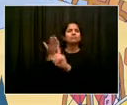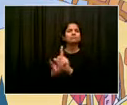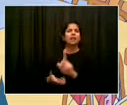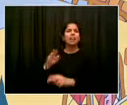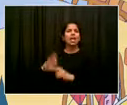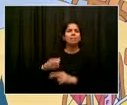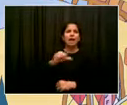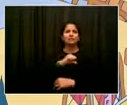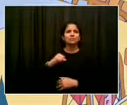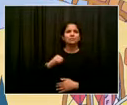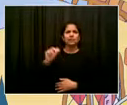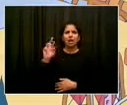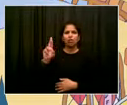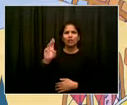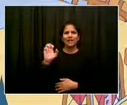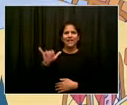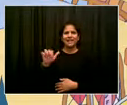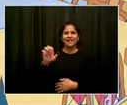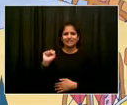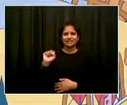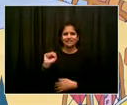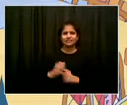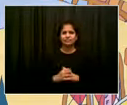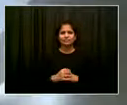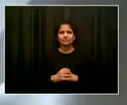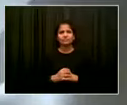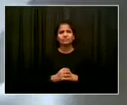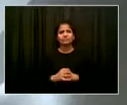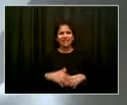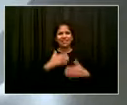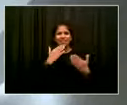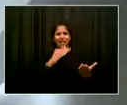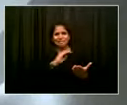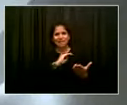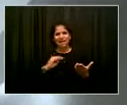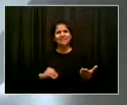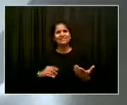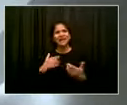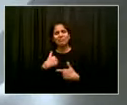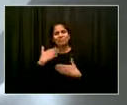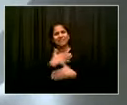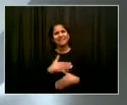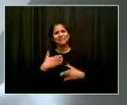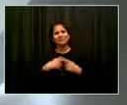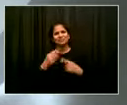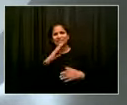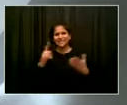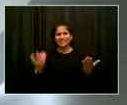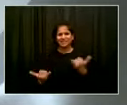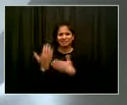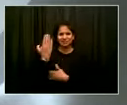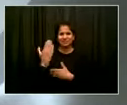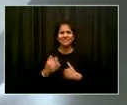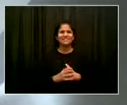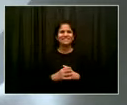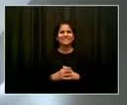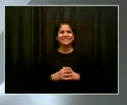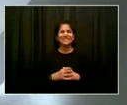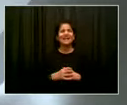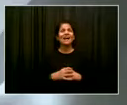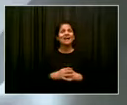Thank you, Mr. Mayor. It is a pleasure to join you here this morning. And like my colleague, Assemblymember Dick Godfrey said,